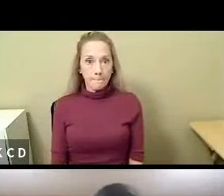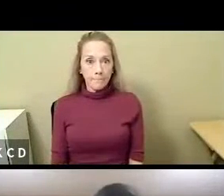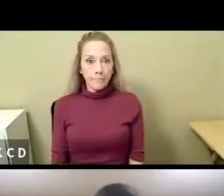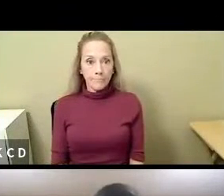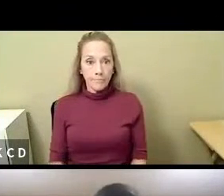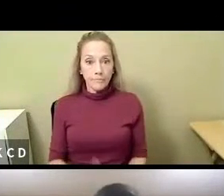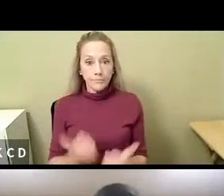Further discussion?